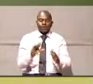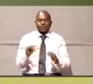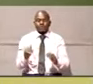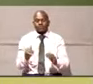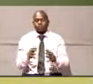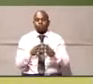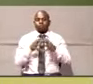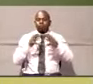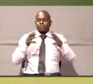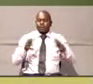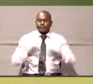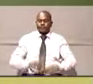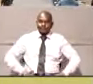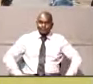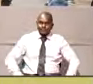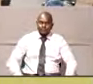expansion.